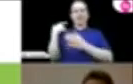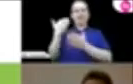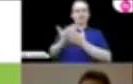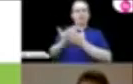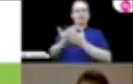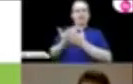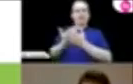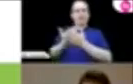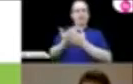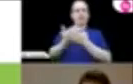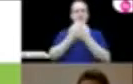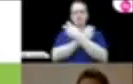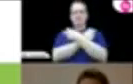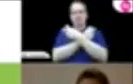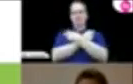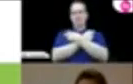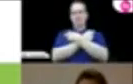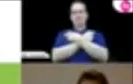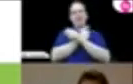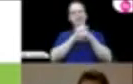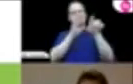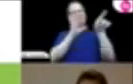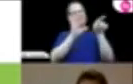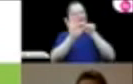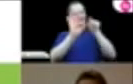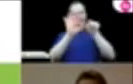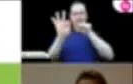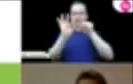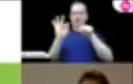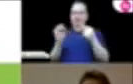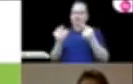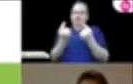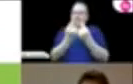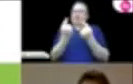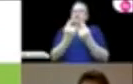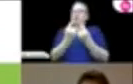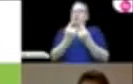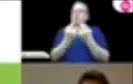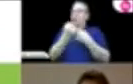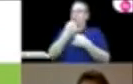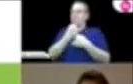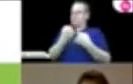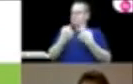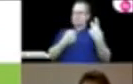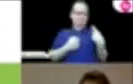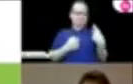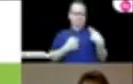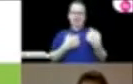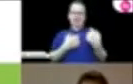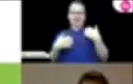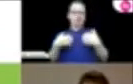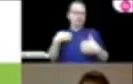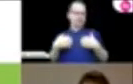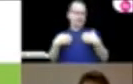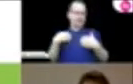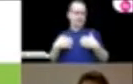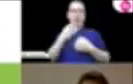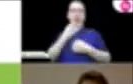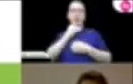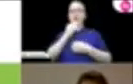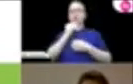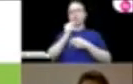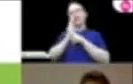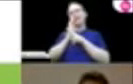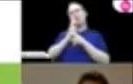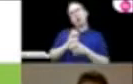We've selected items from the museum's collection that particularly interest us, and we'll be using them to explore